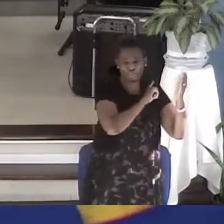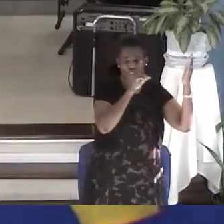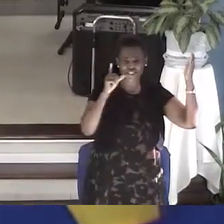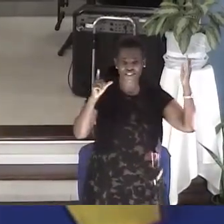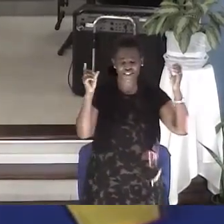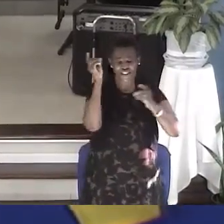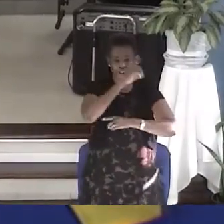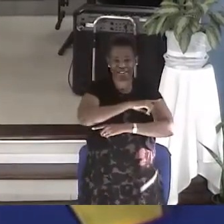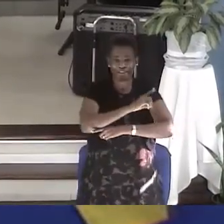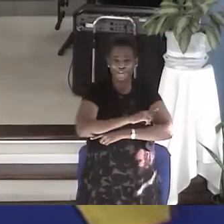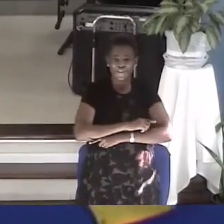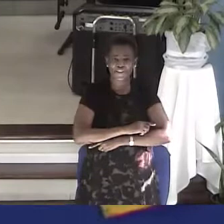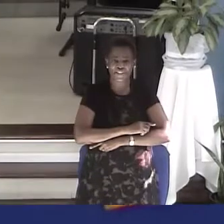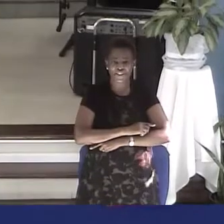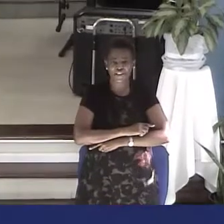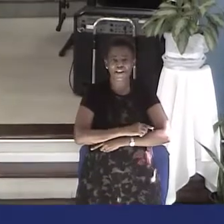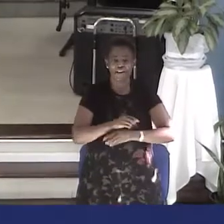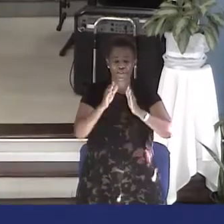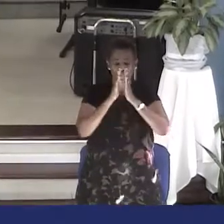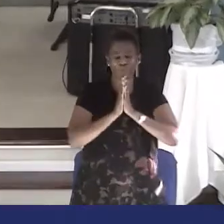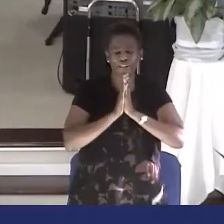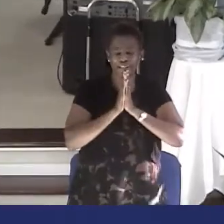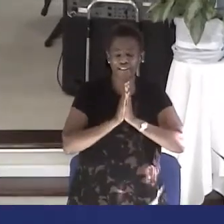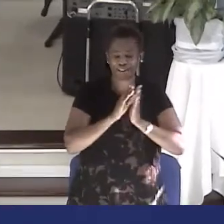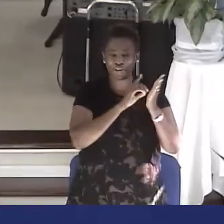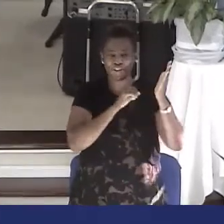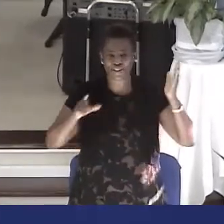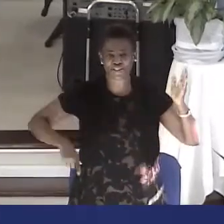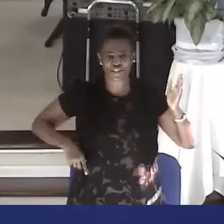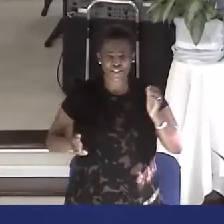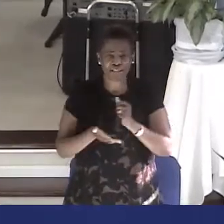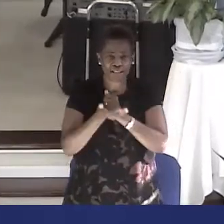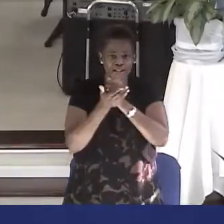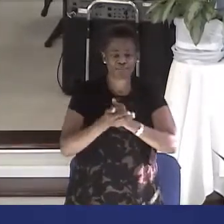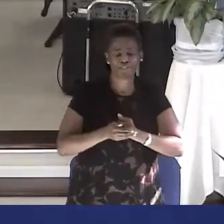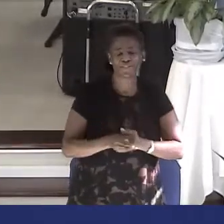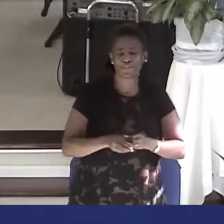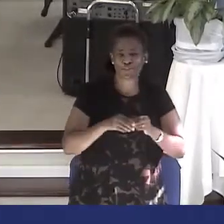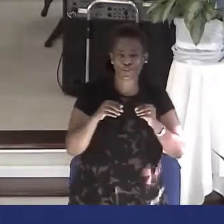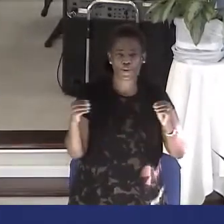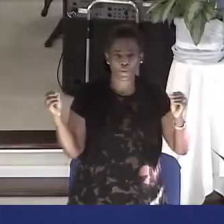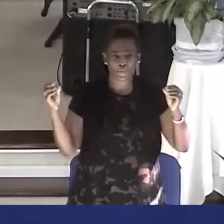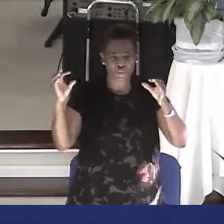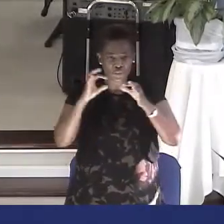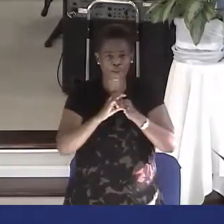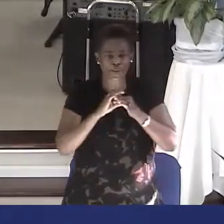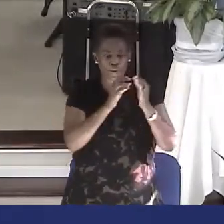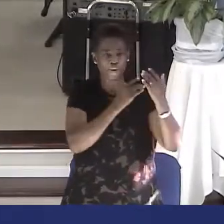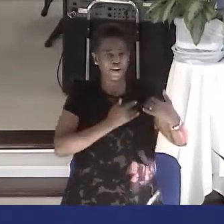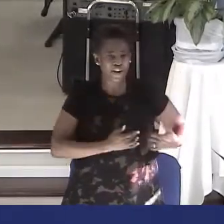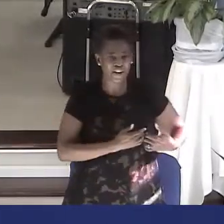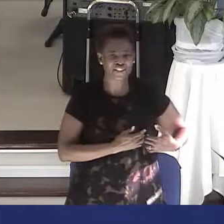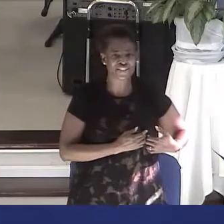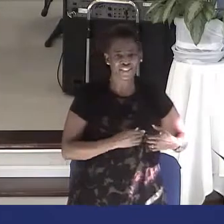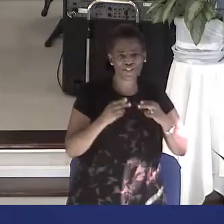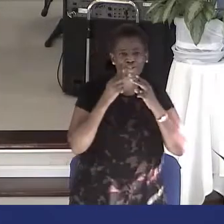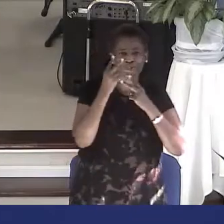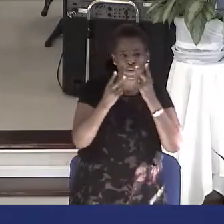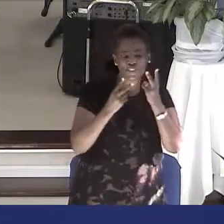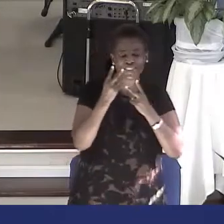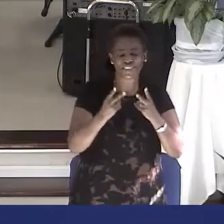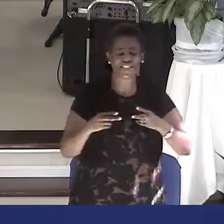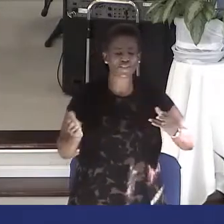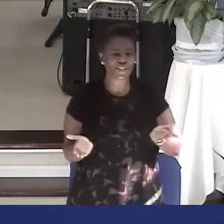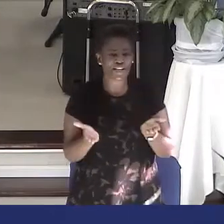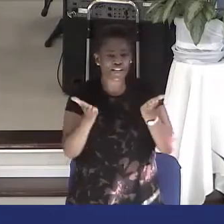together, our hearts and our spirits will become like one as we lift up and honor your holy name.